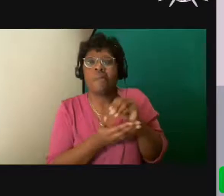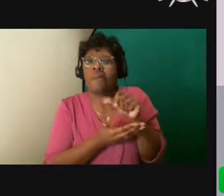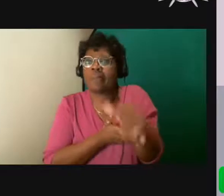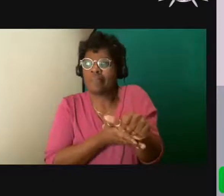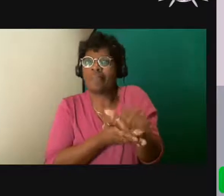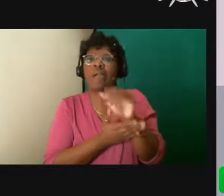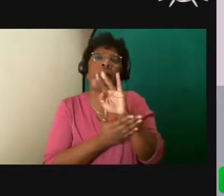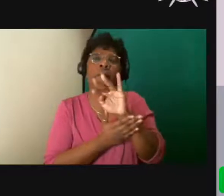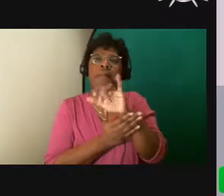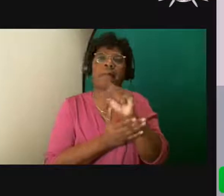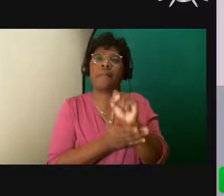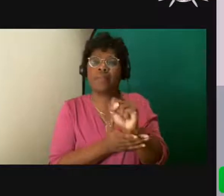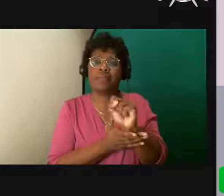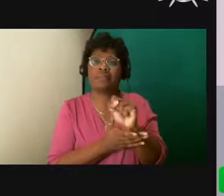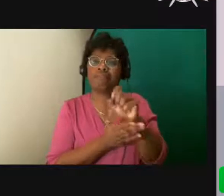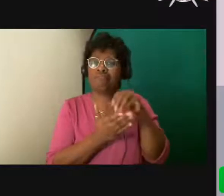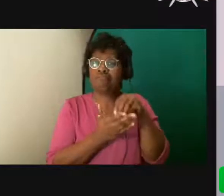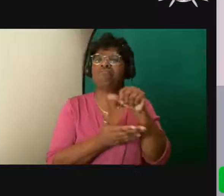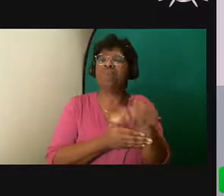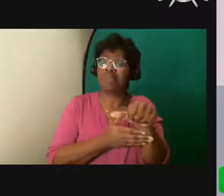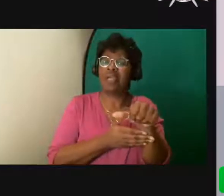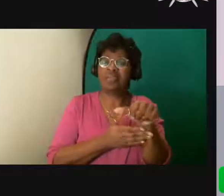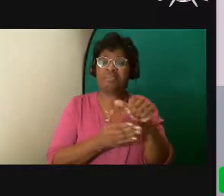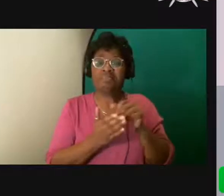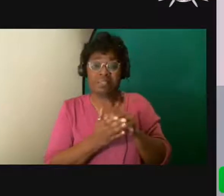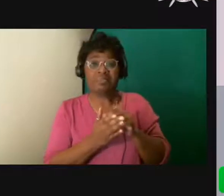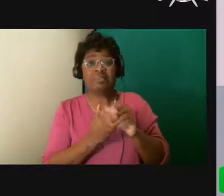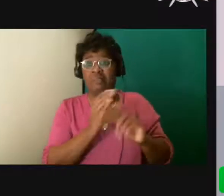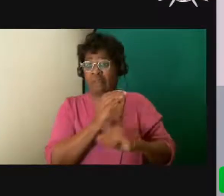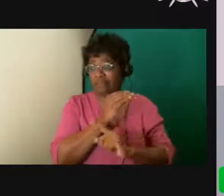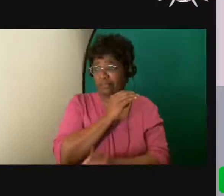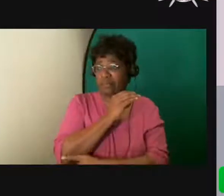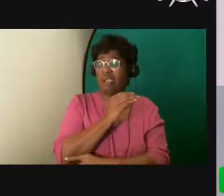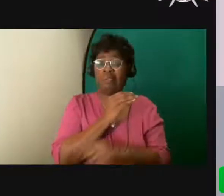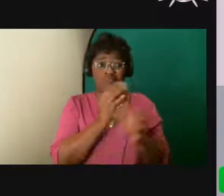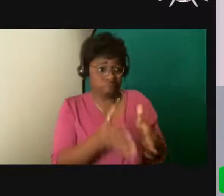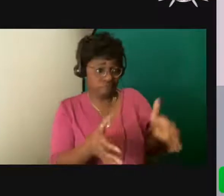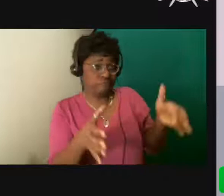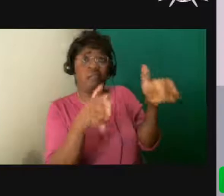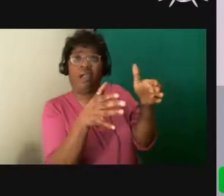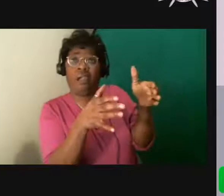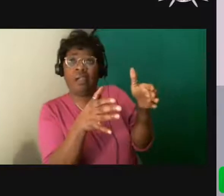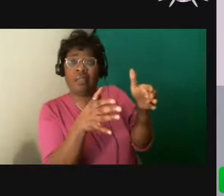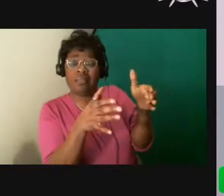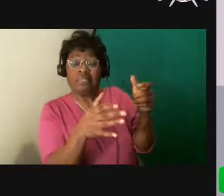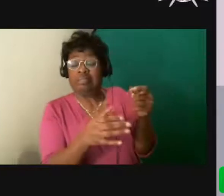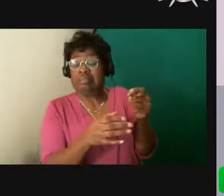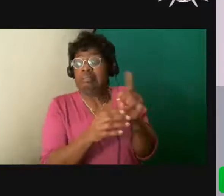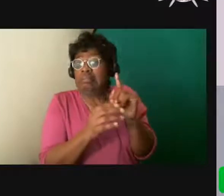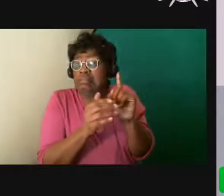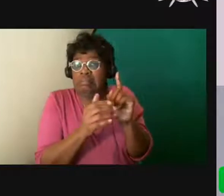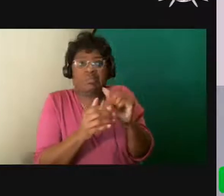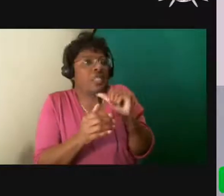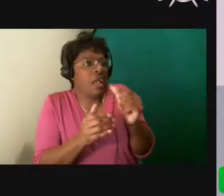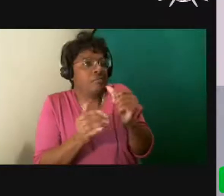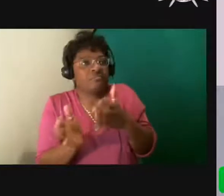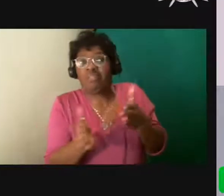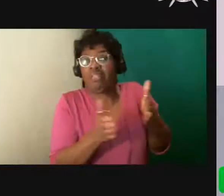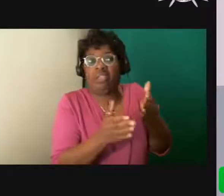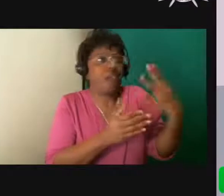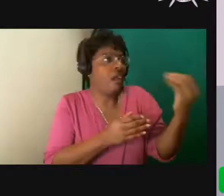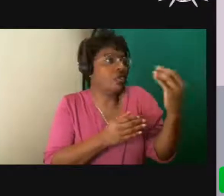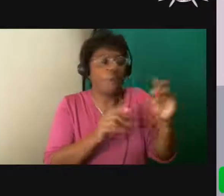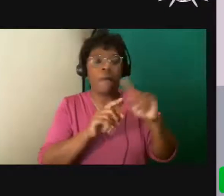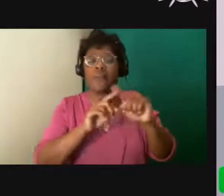left trash in the trash can, when I came back, it was gone. I didn't take it out all the time. Now, sometimes I did, especially if I had food that was stank, but